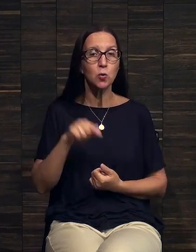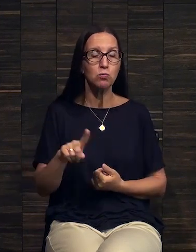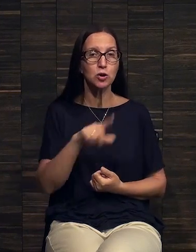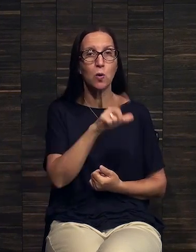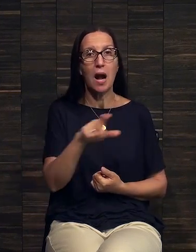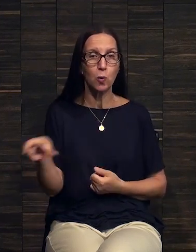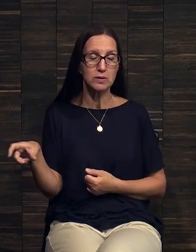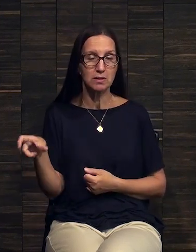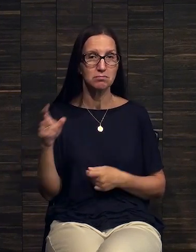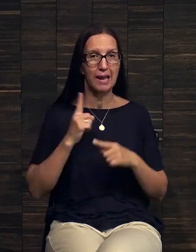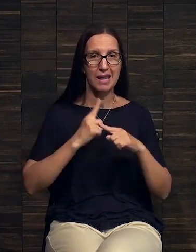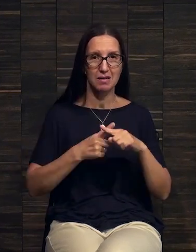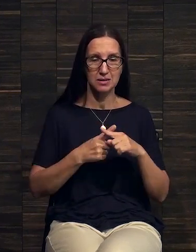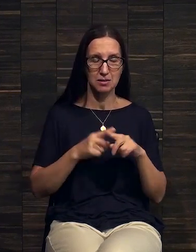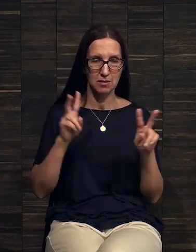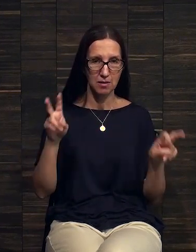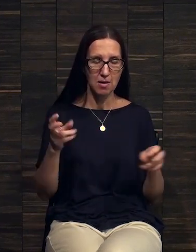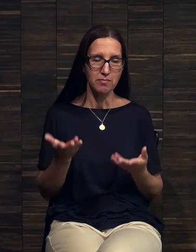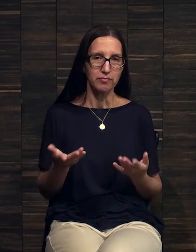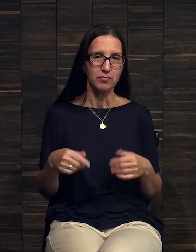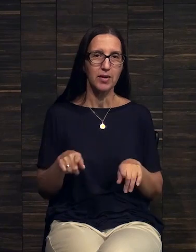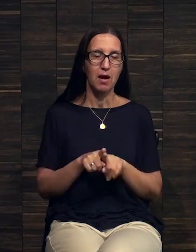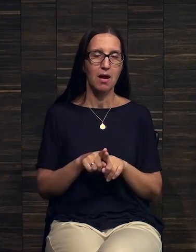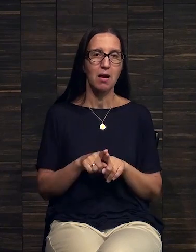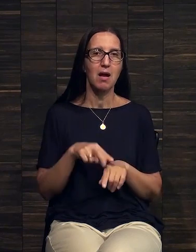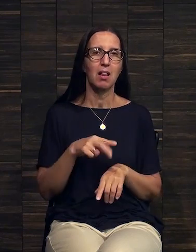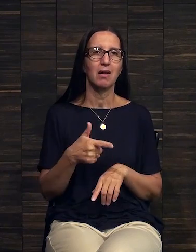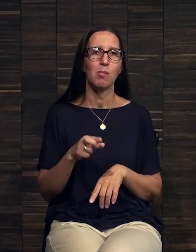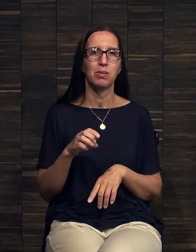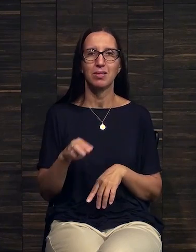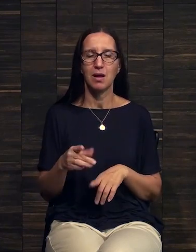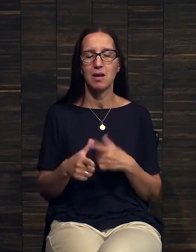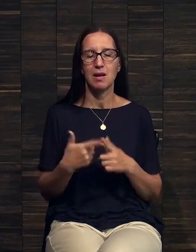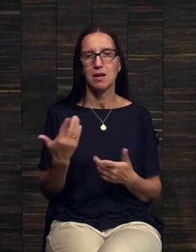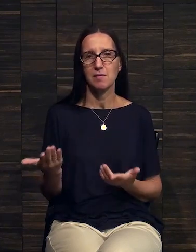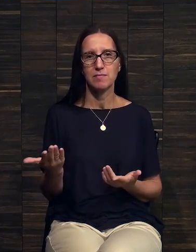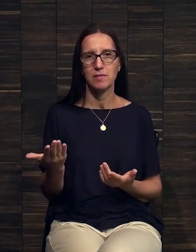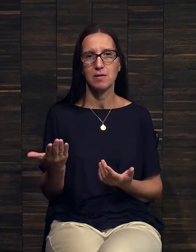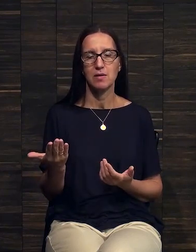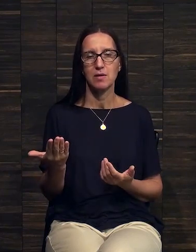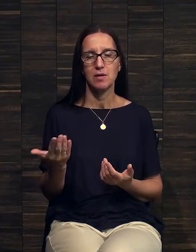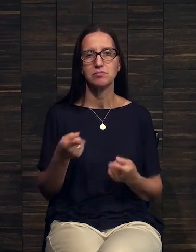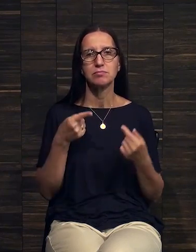helmet. And so once they say that X-Men or LGBT